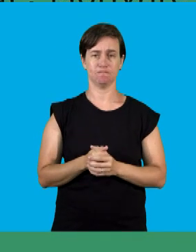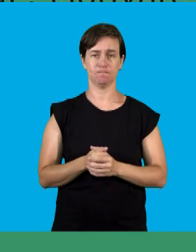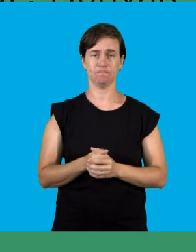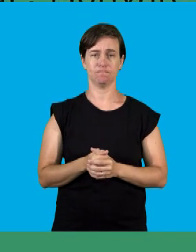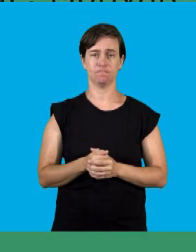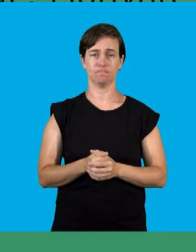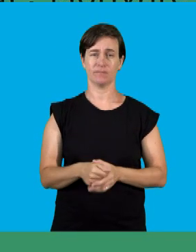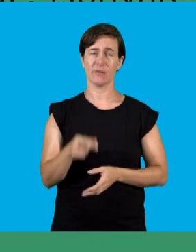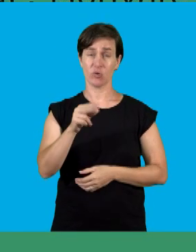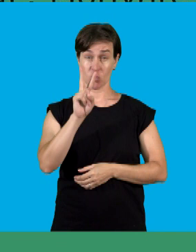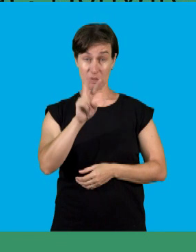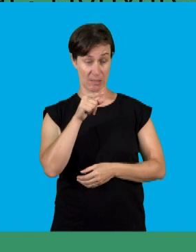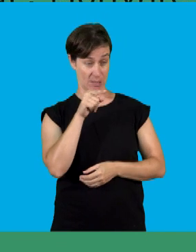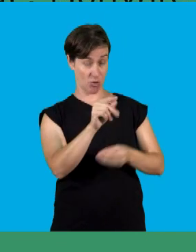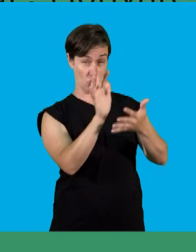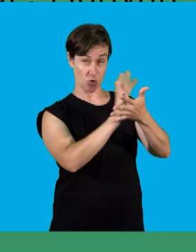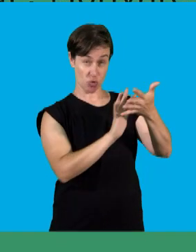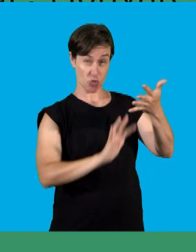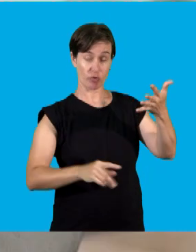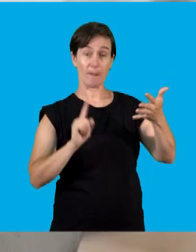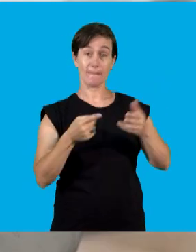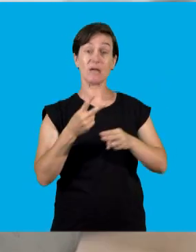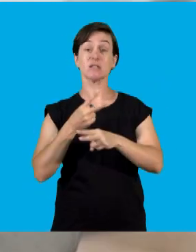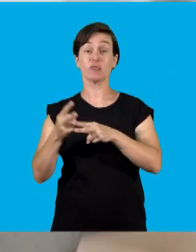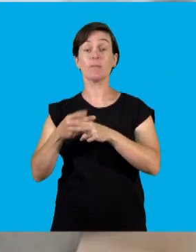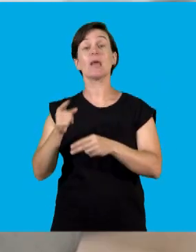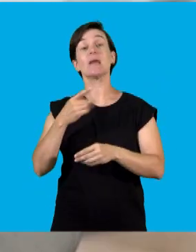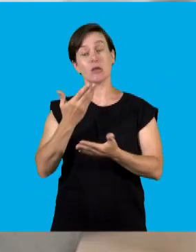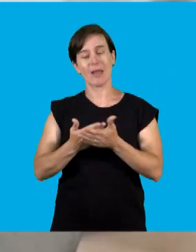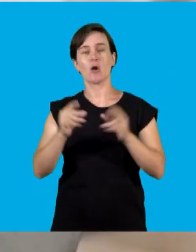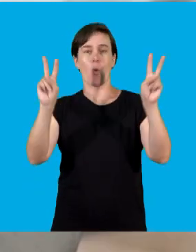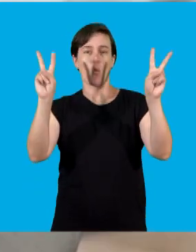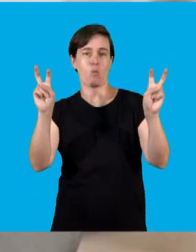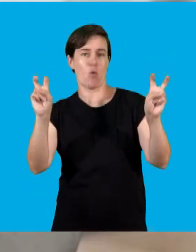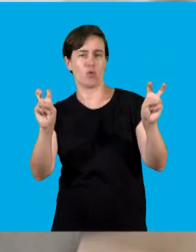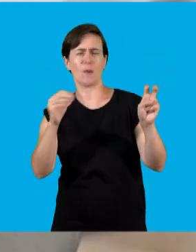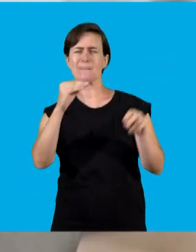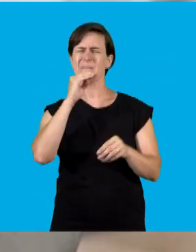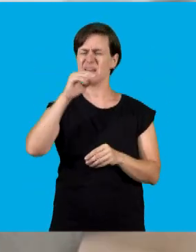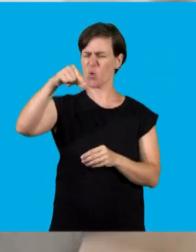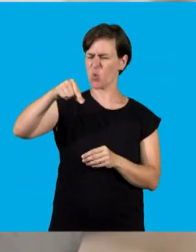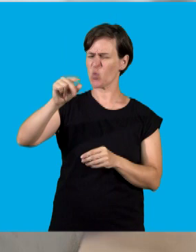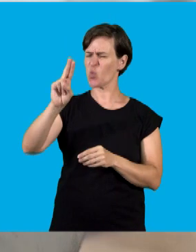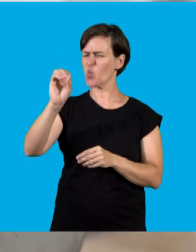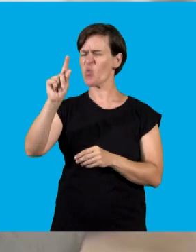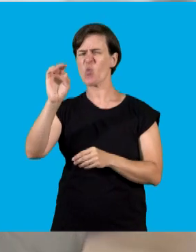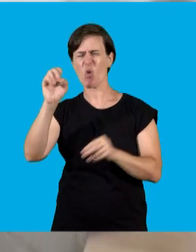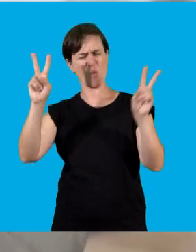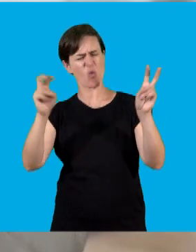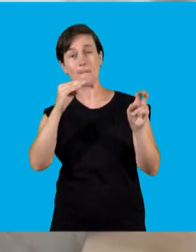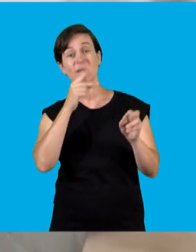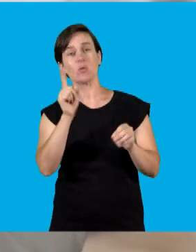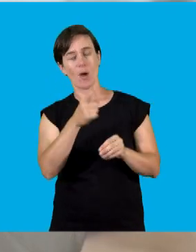follow. All right, don't forget, the minute you see a scenario, just prepare yourself to quote. And when they say quote, you are taking it word for word from the